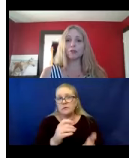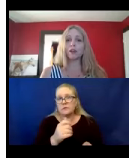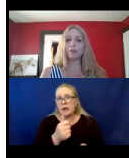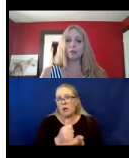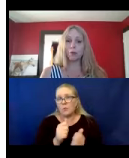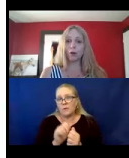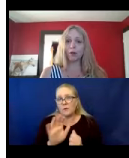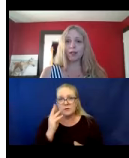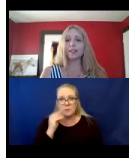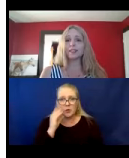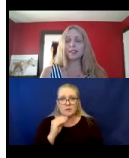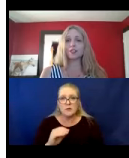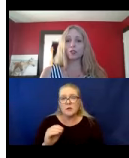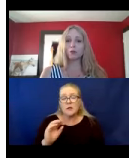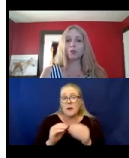is